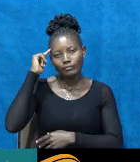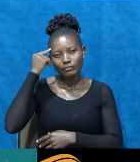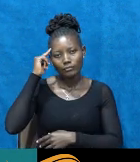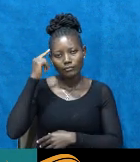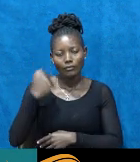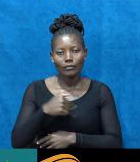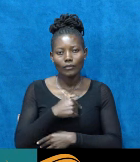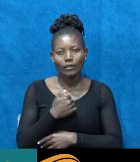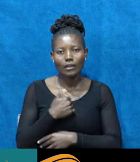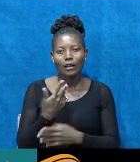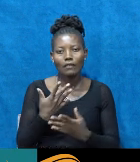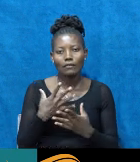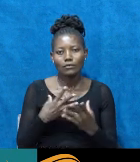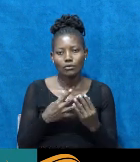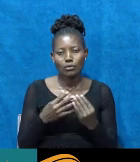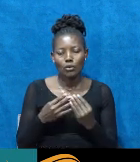Anyone